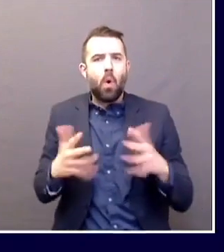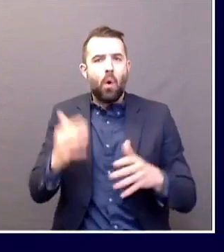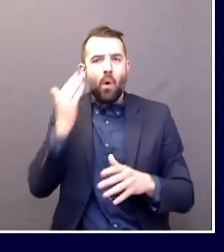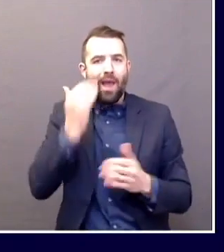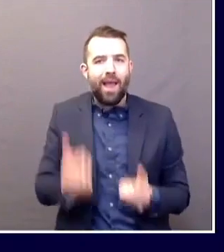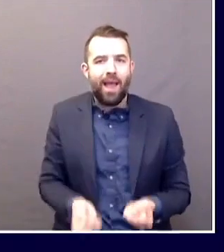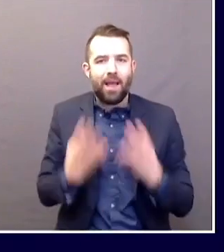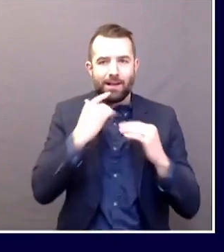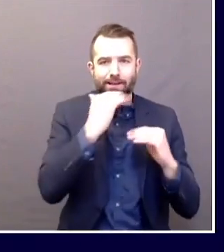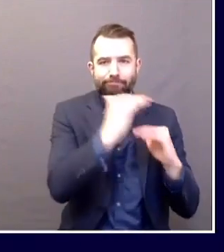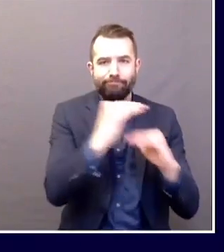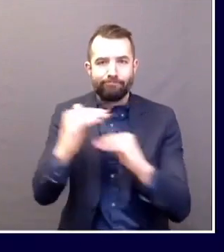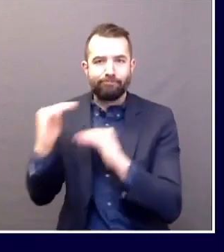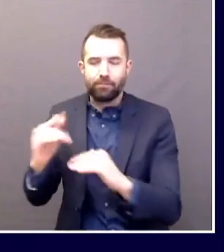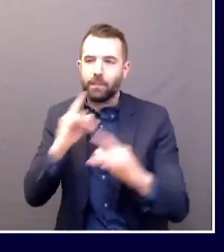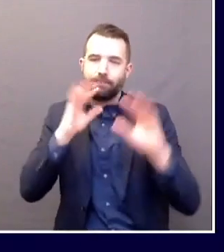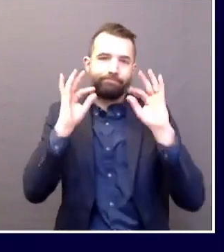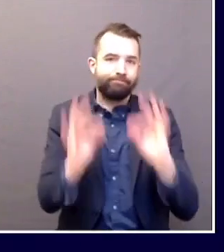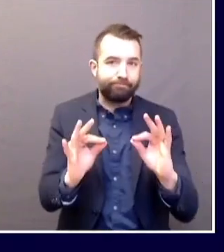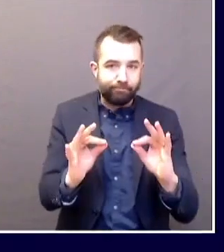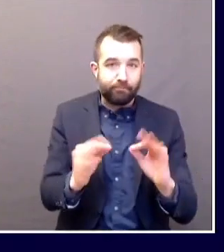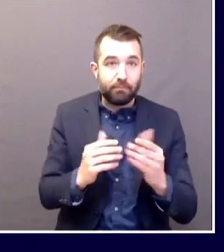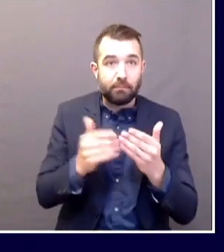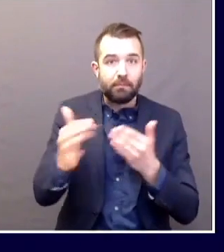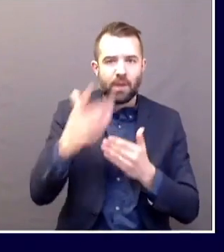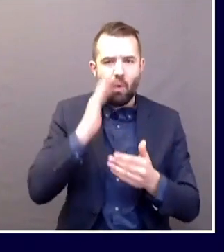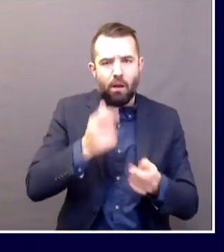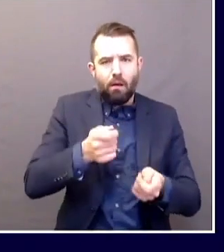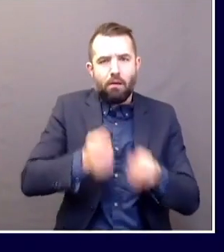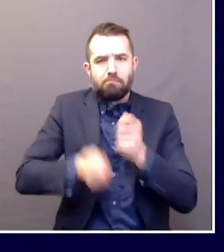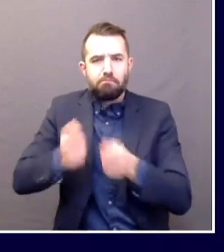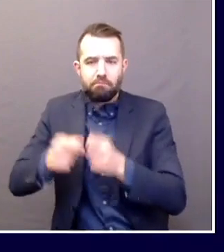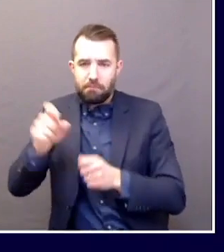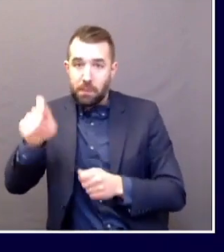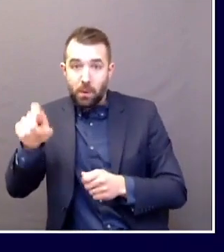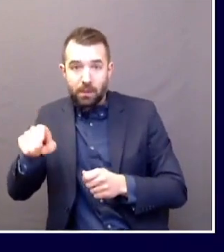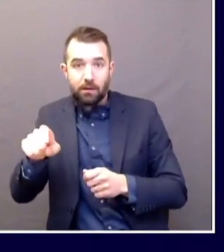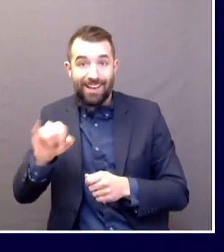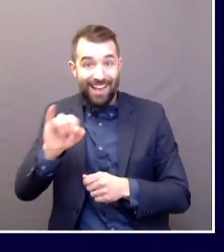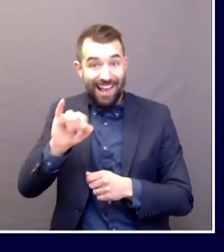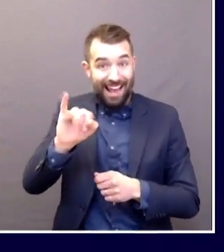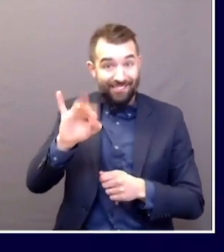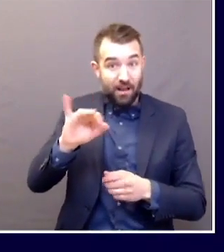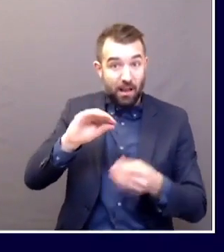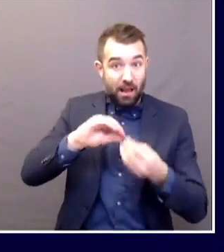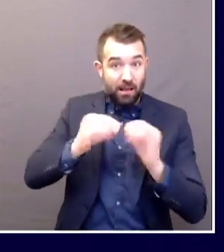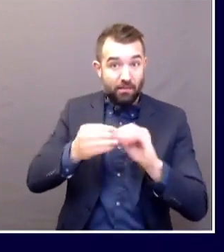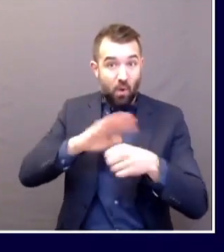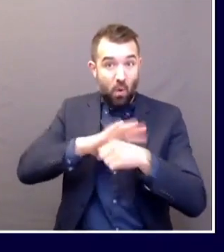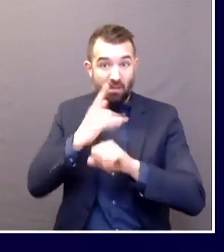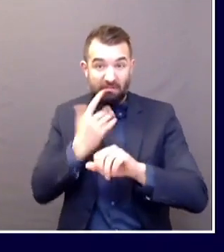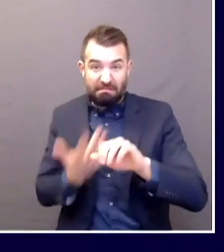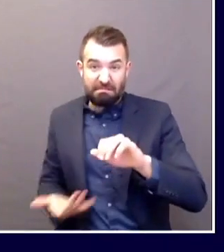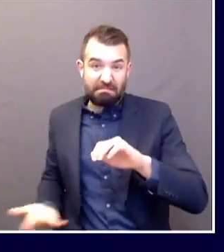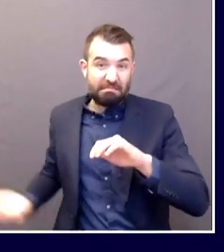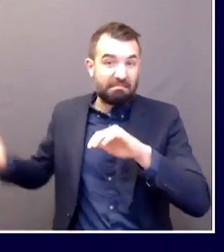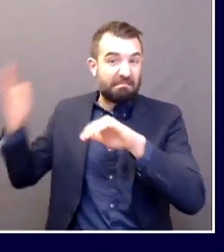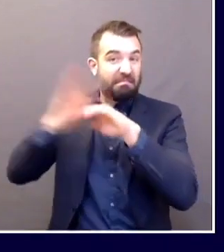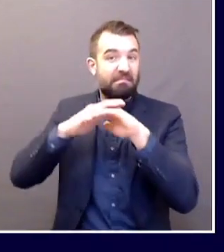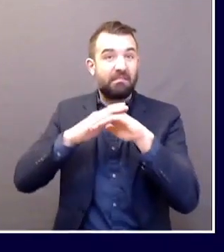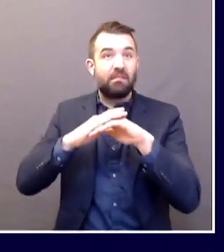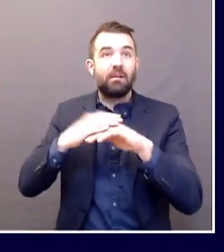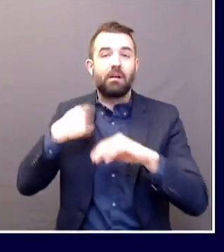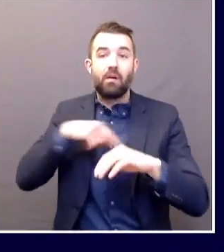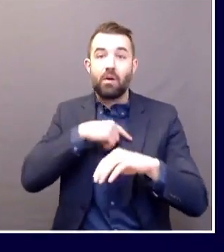necessary. For example, if things go south on us, we could dial down the capacity limit from 75 to